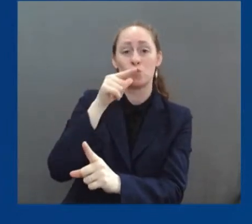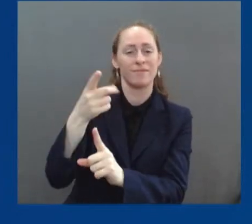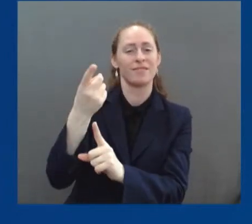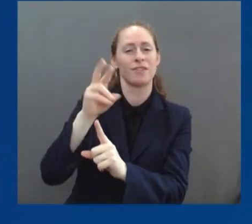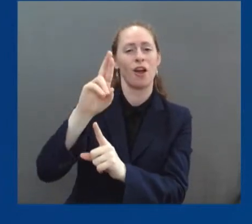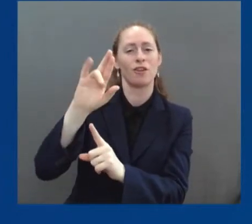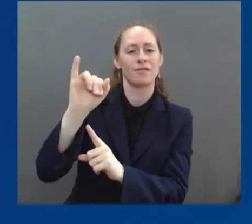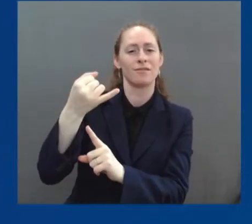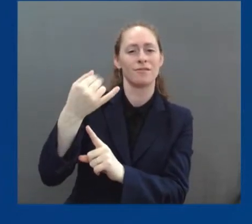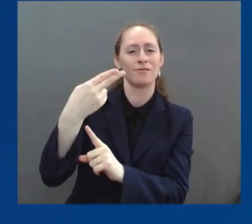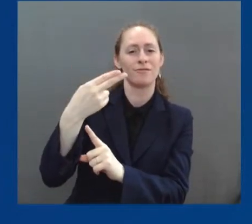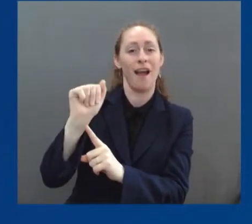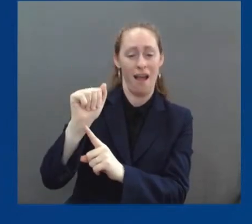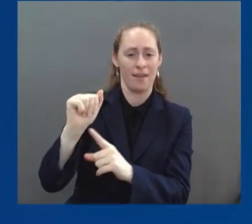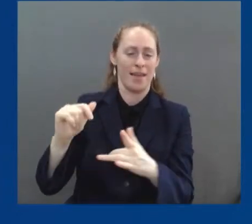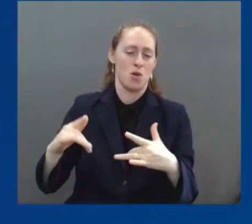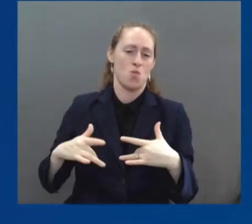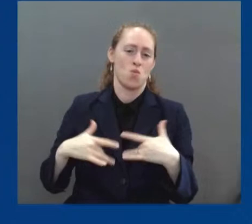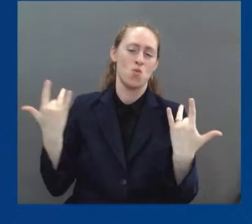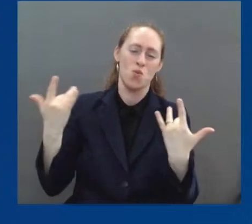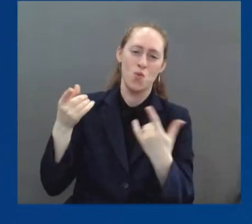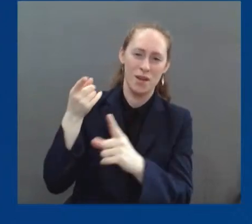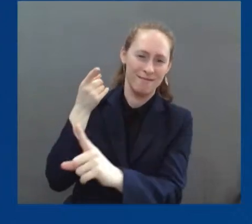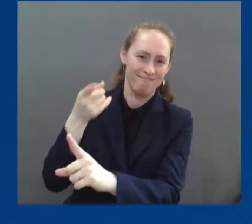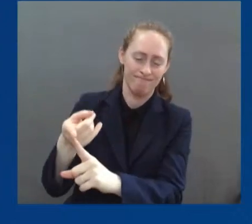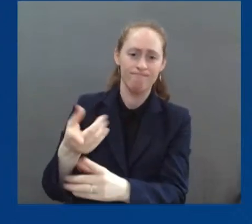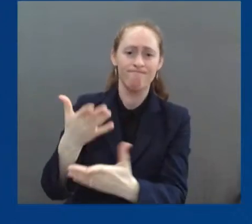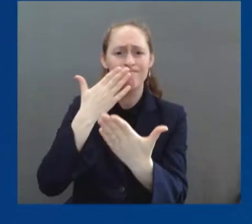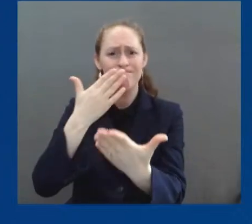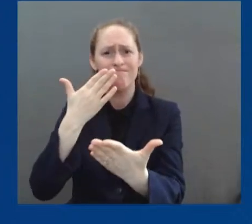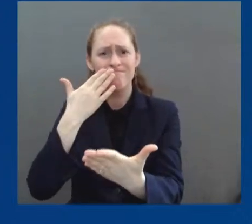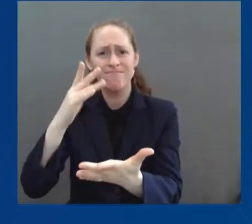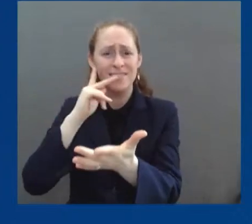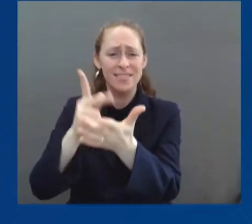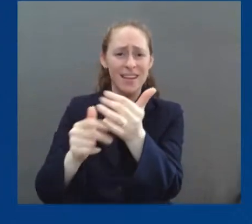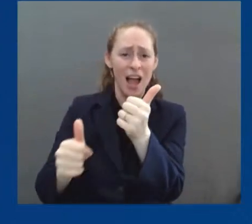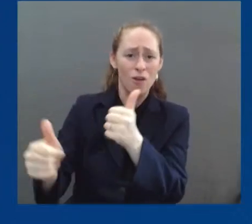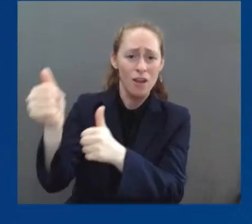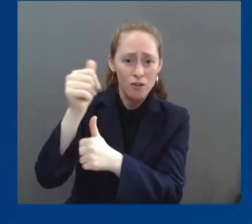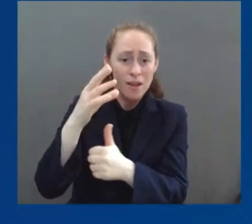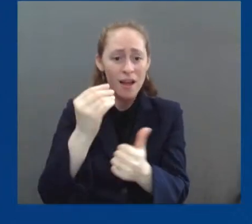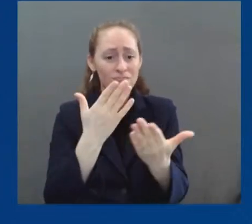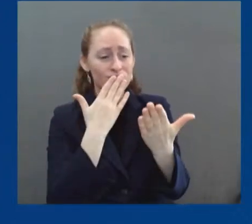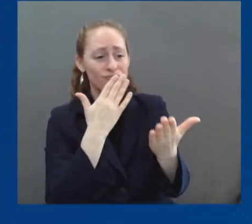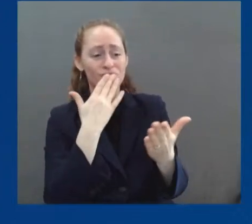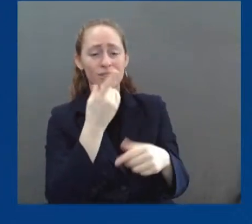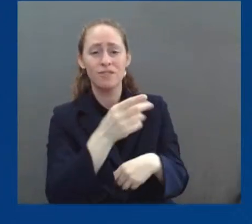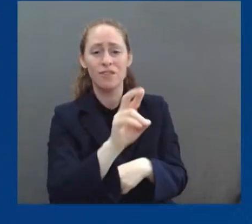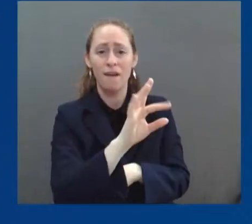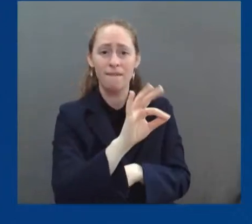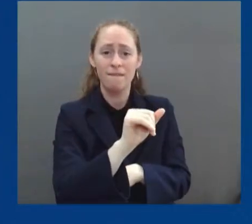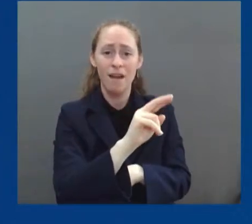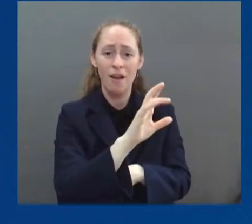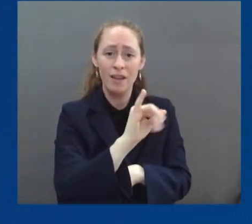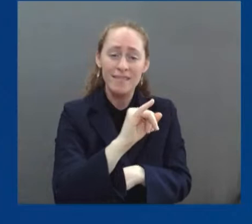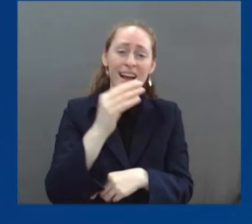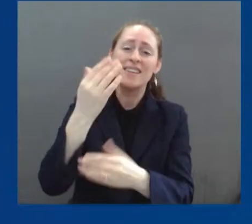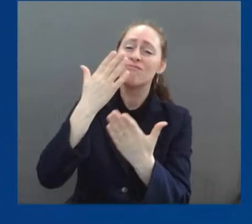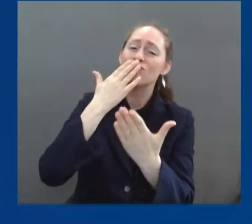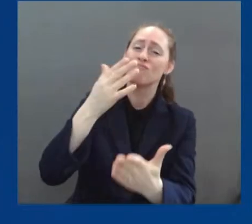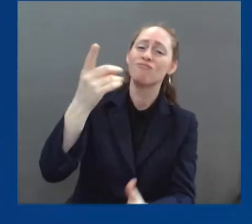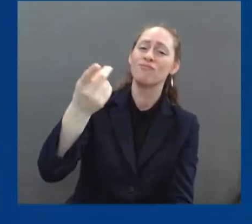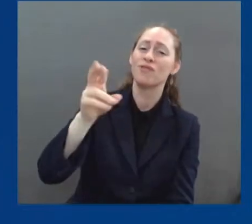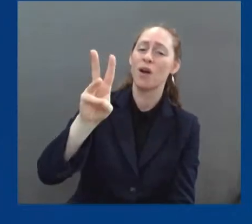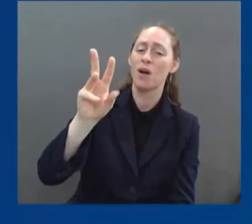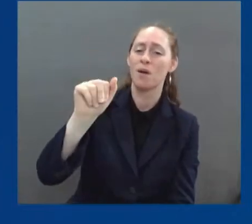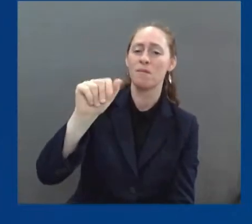your partnership and continued leadership. And I want to thank the COVID-19 response team here at the White House, everyone inside and